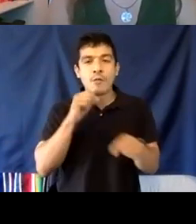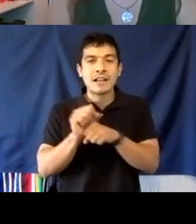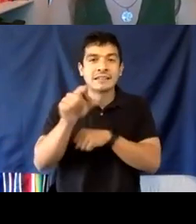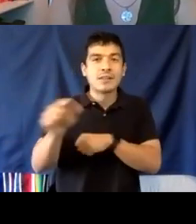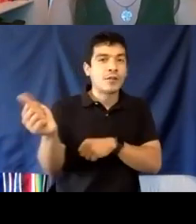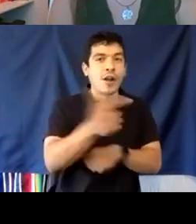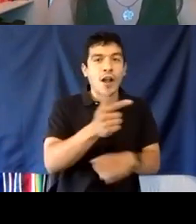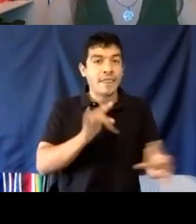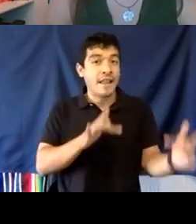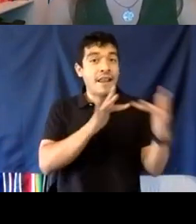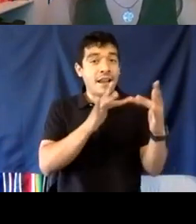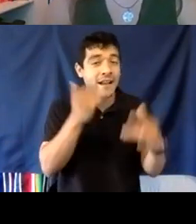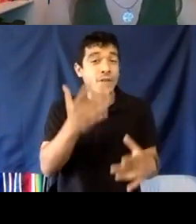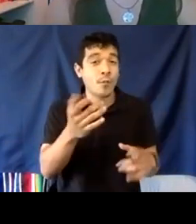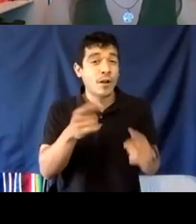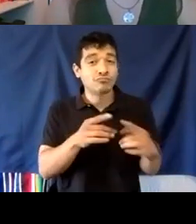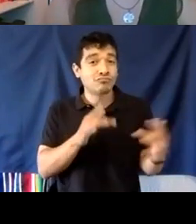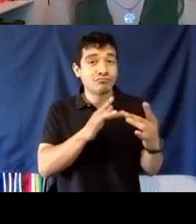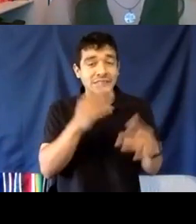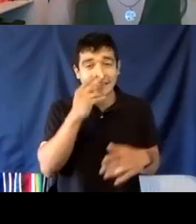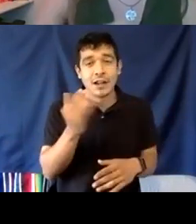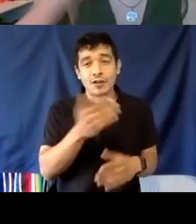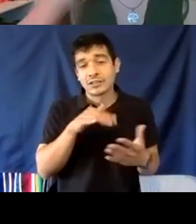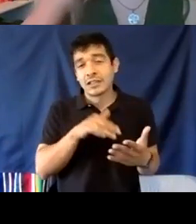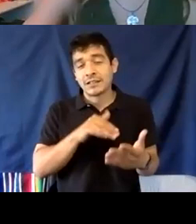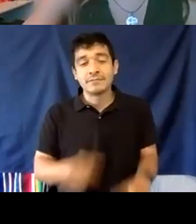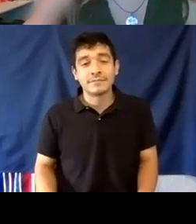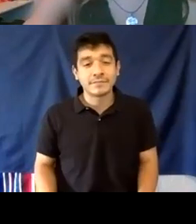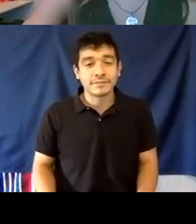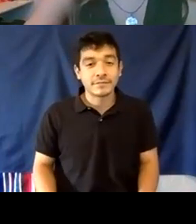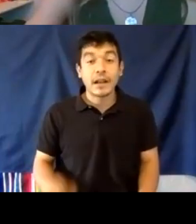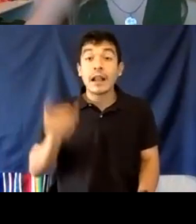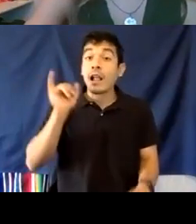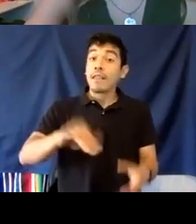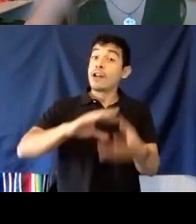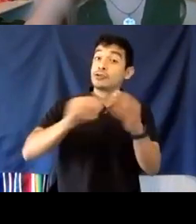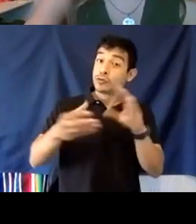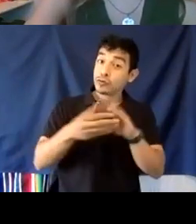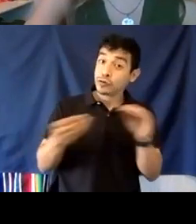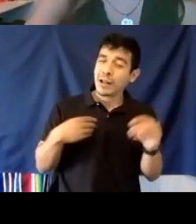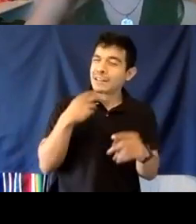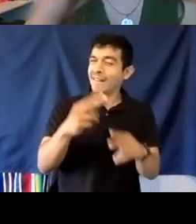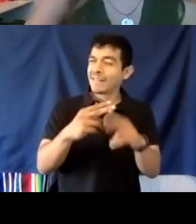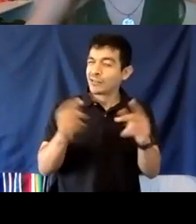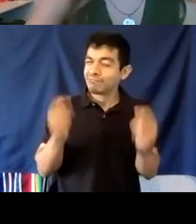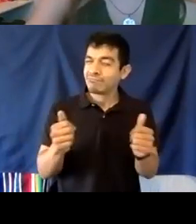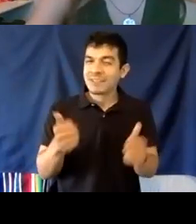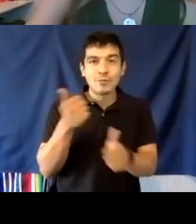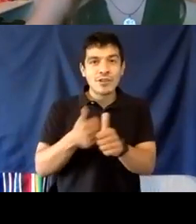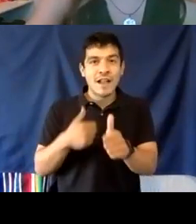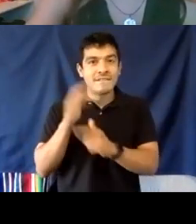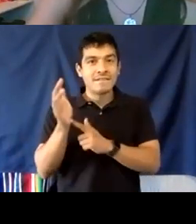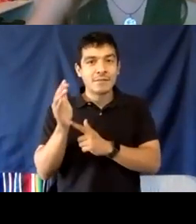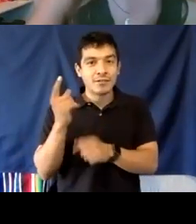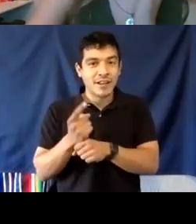link to the study. So the story, let me just tell you very brief. Okay, we each have 5 minutes, right,